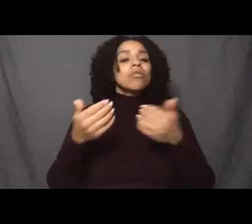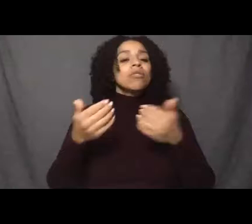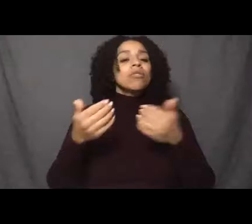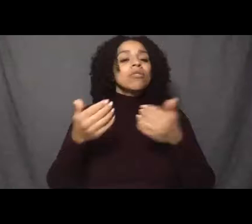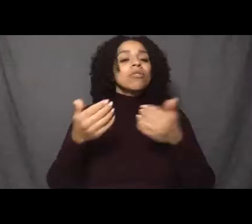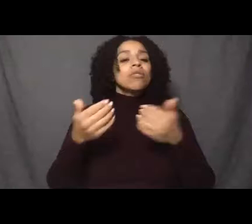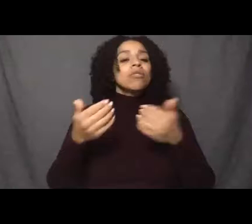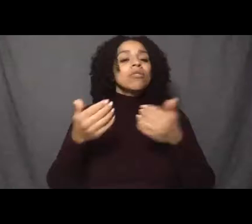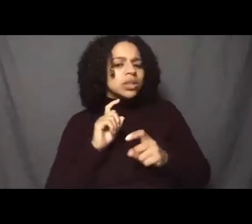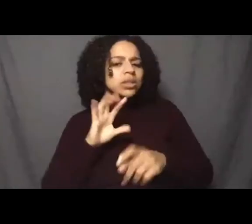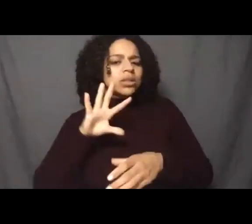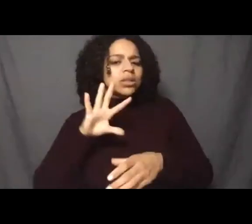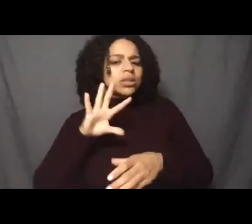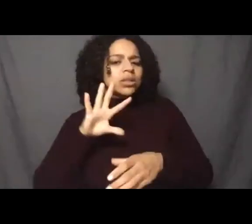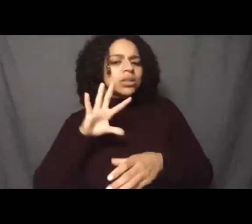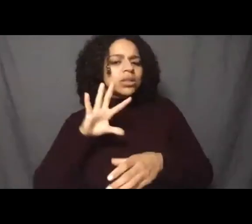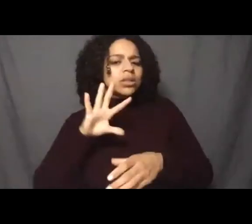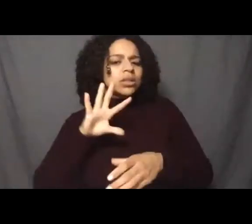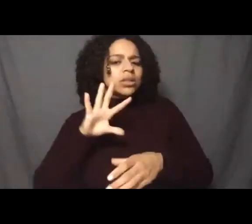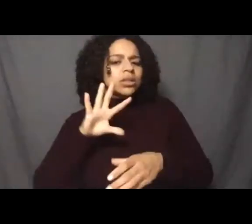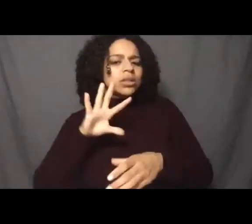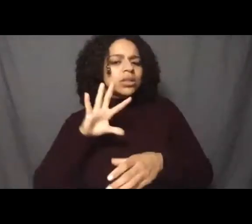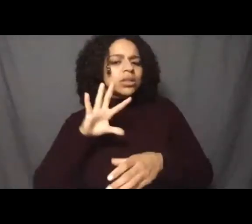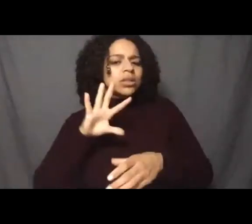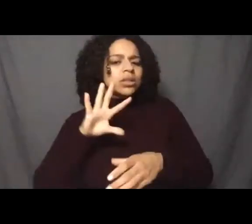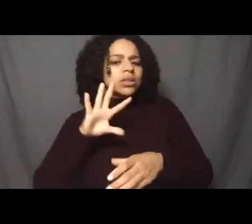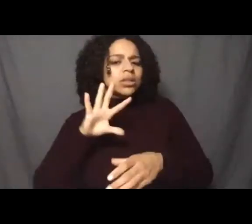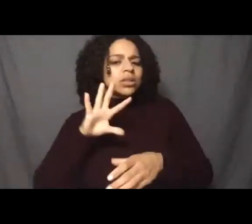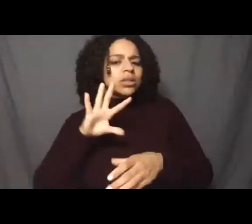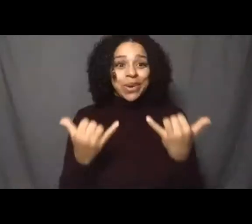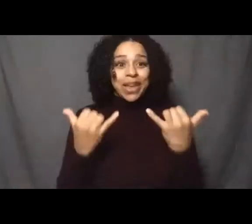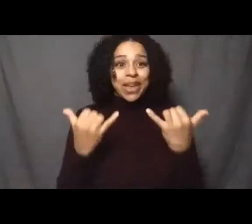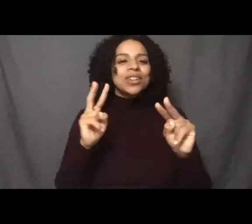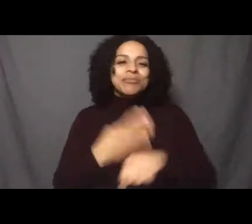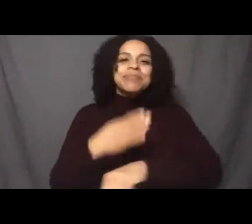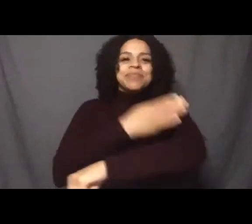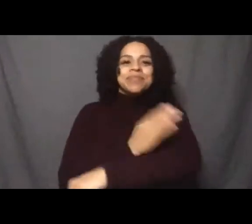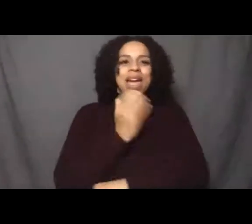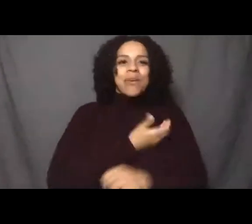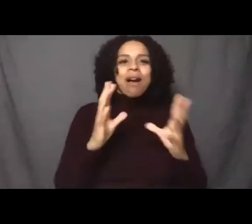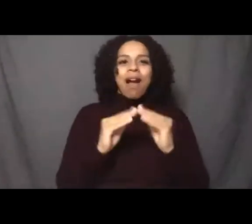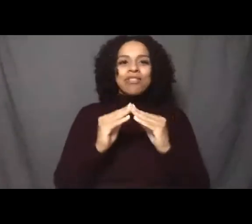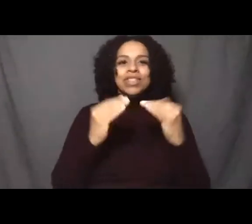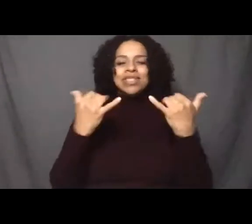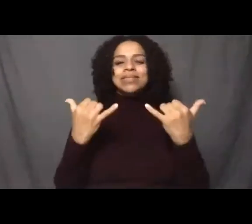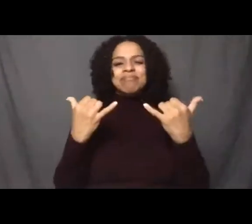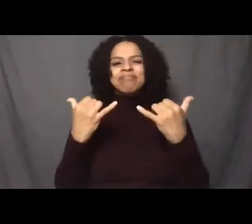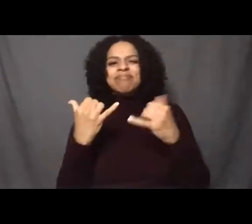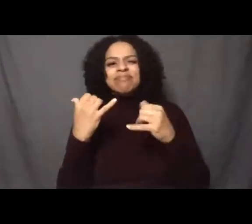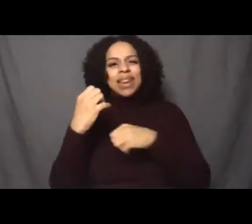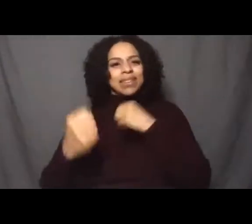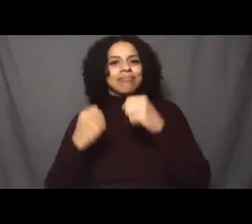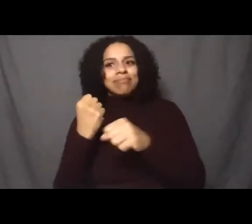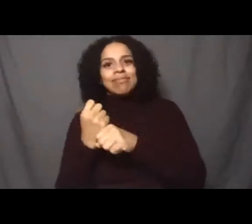look forward to expanding this conference next year. And if you have any time today at 3 p.m., please support our African